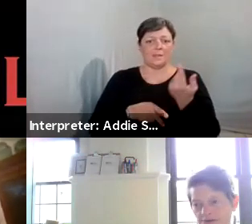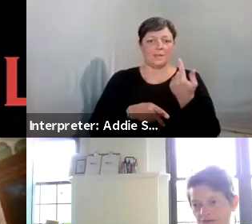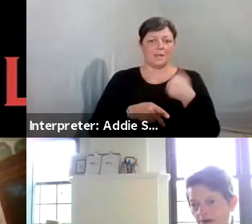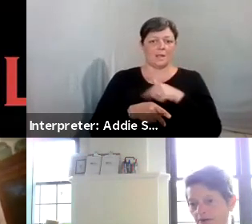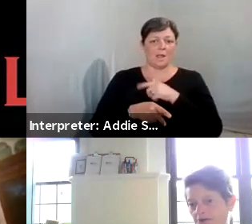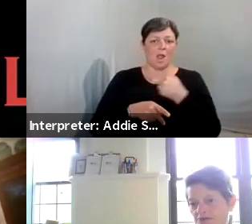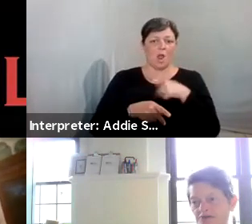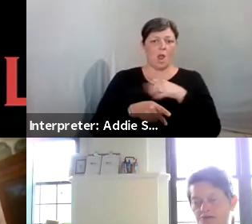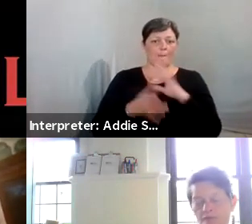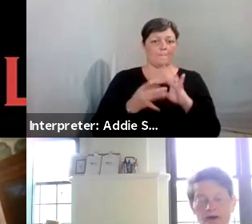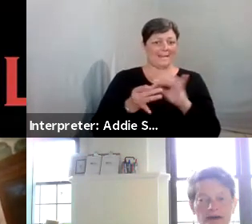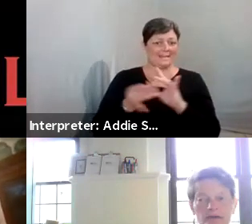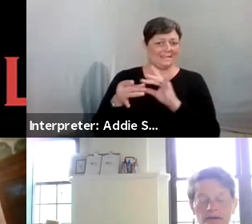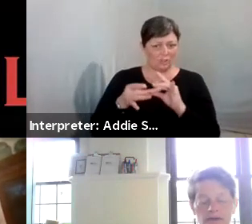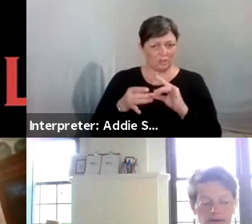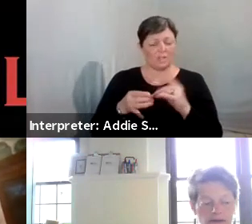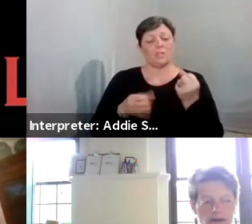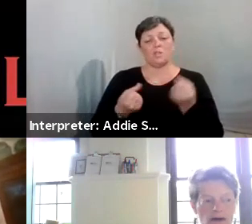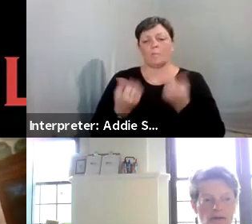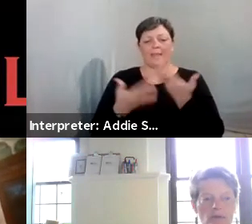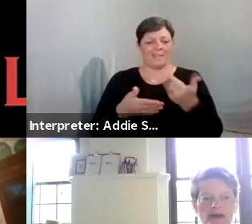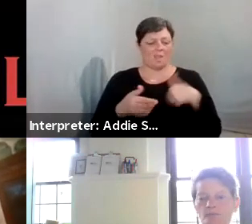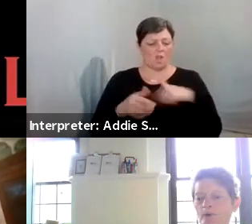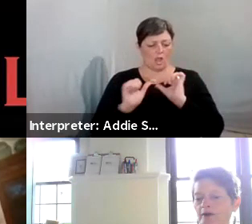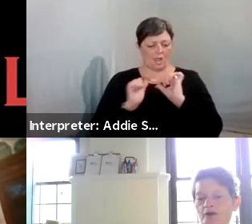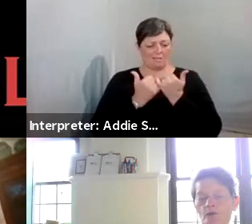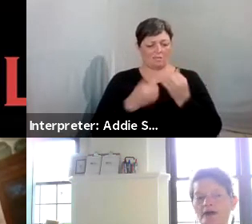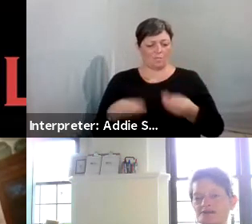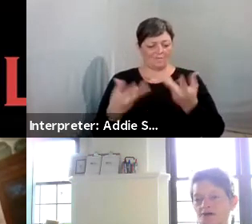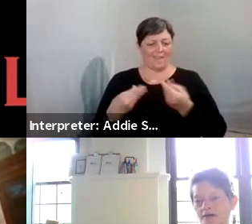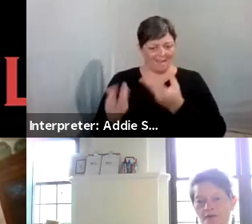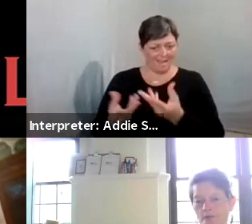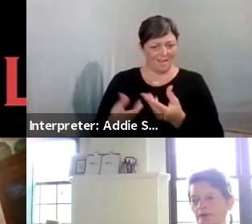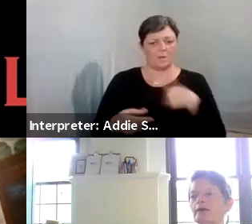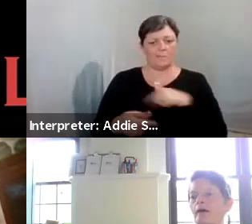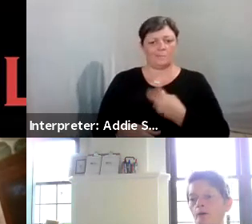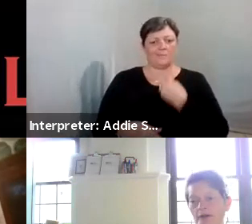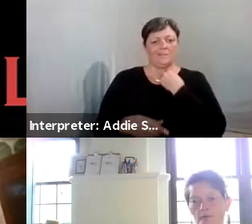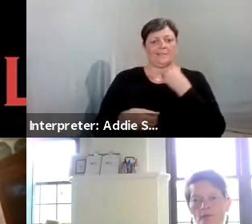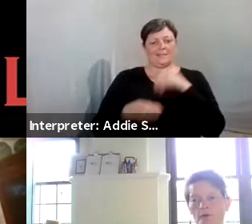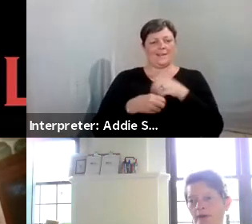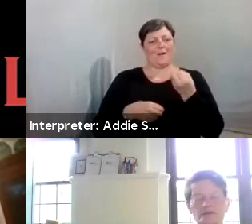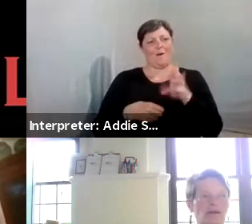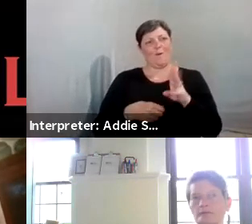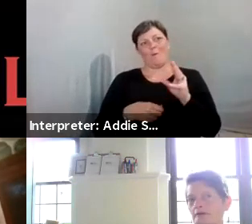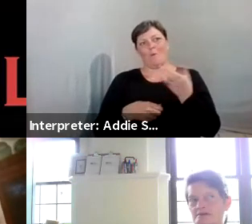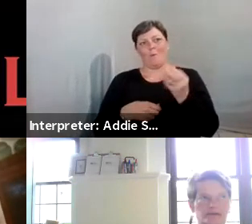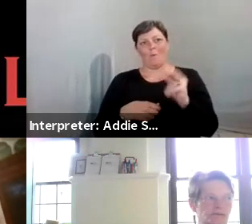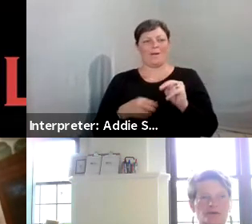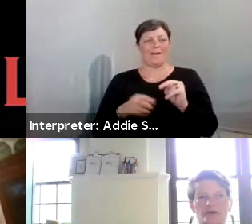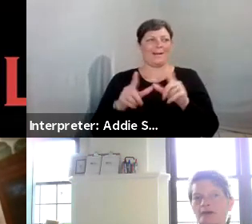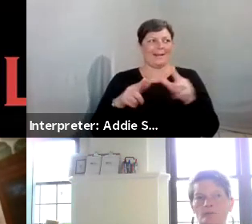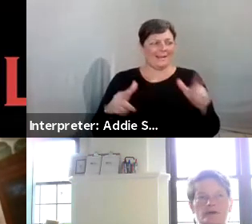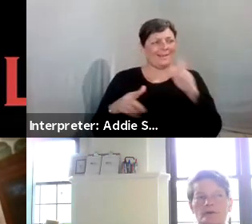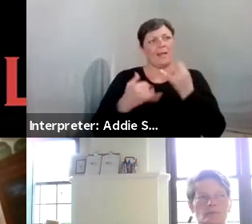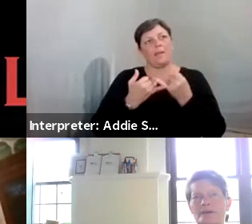many things our agencies provide. And we get stuck in our own lingo, in our own, independent living